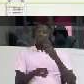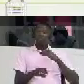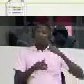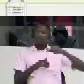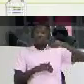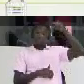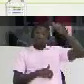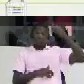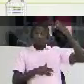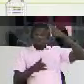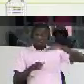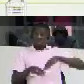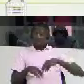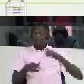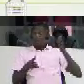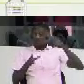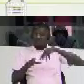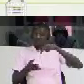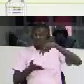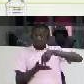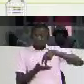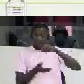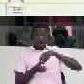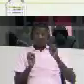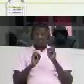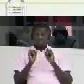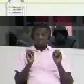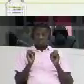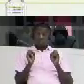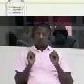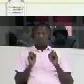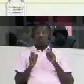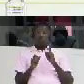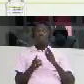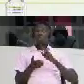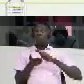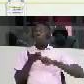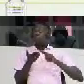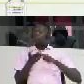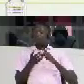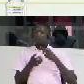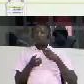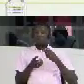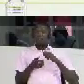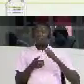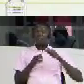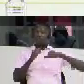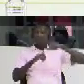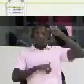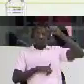the way it used to happen is that if none of them came down, but normally